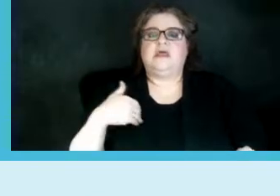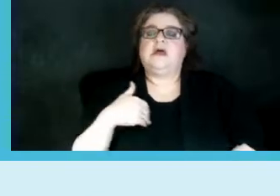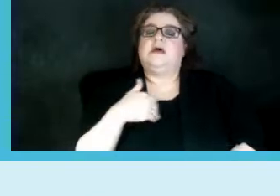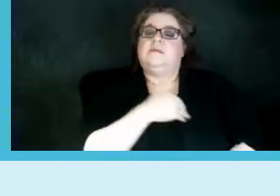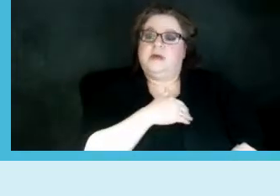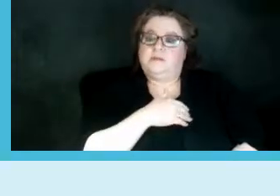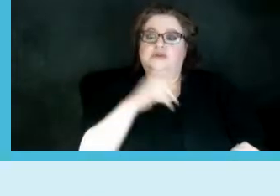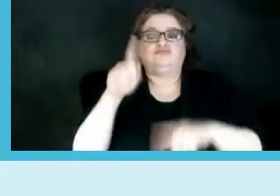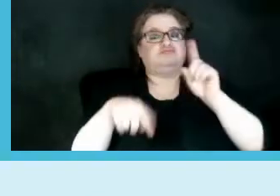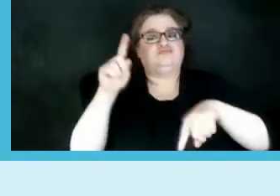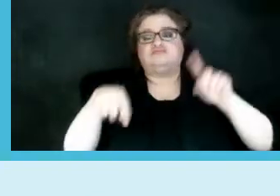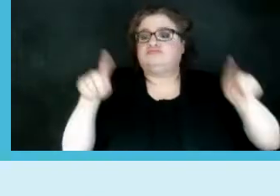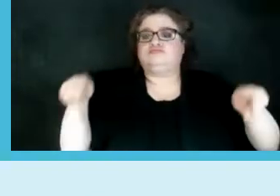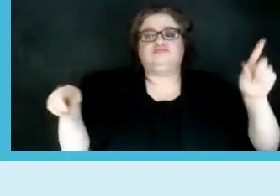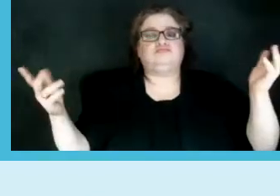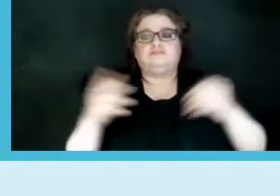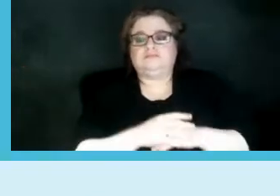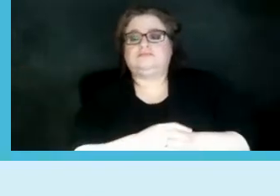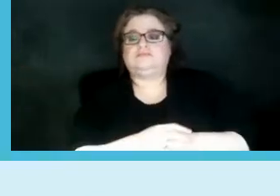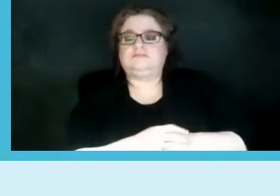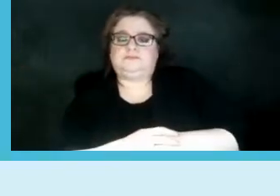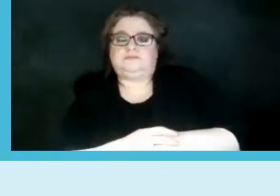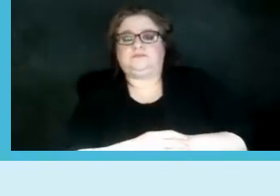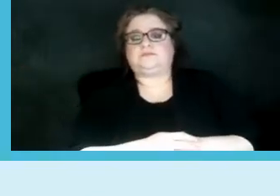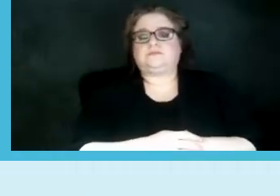diverse and it has